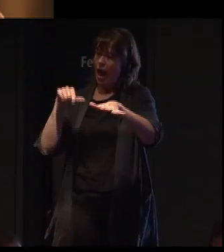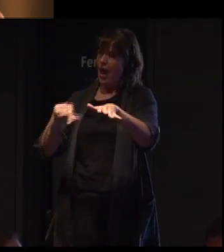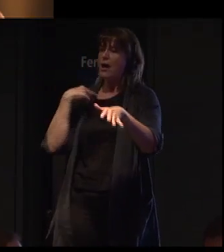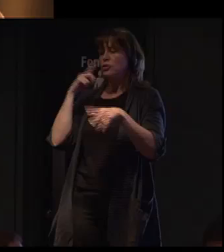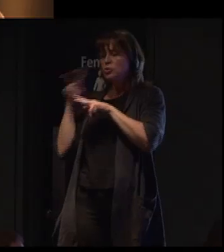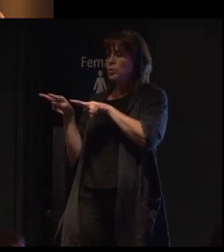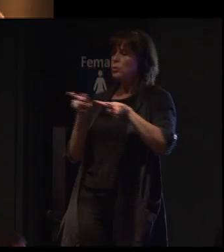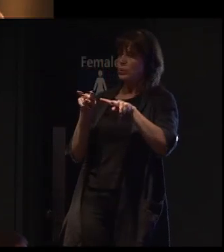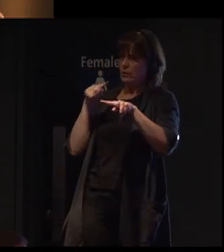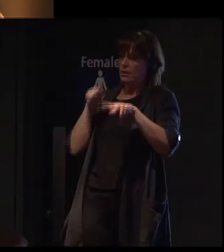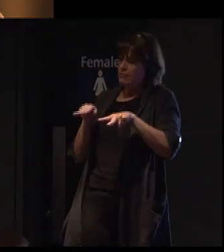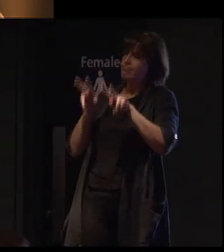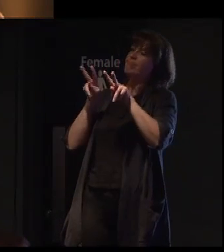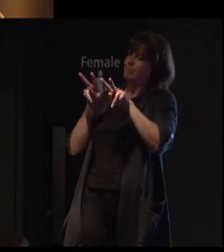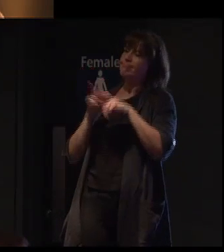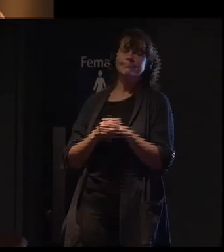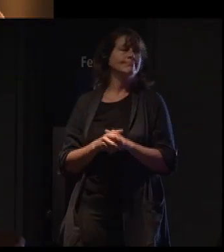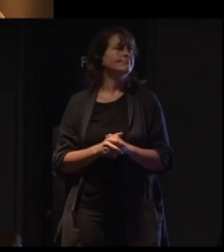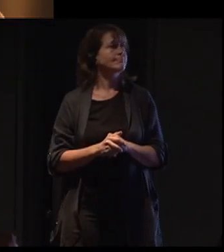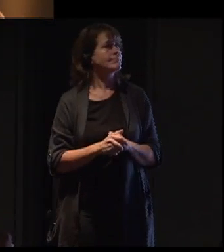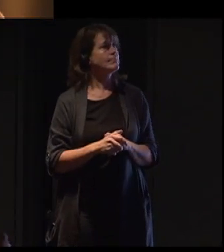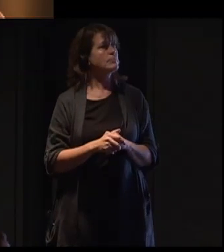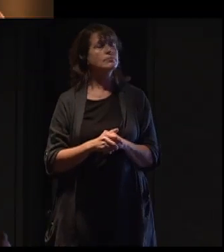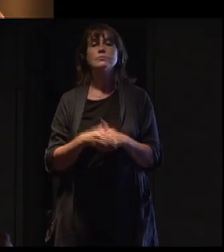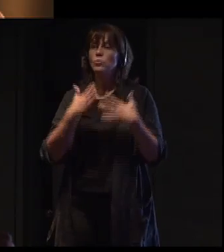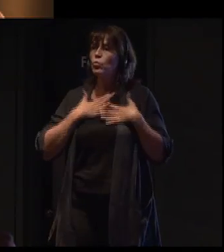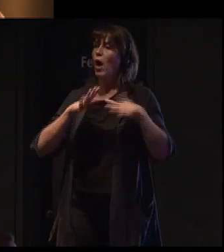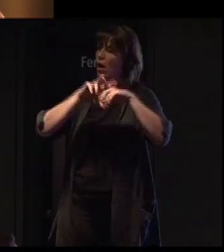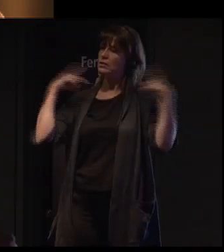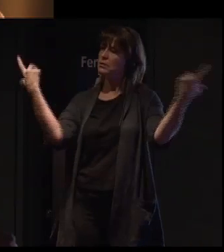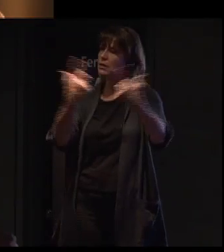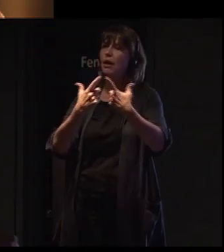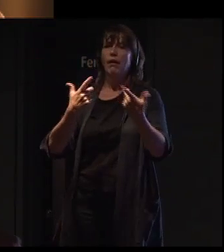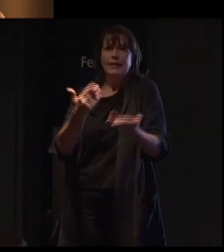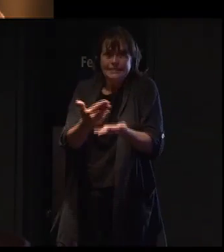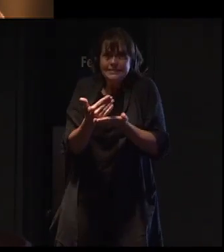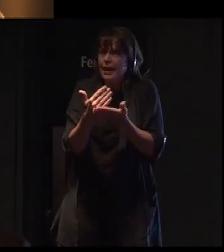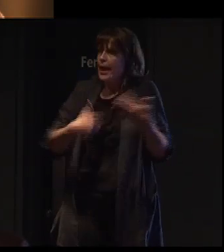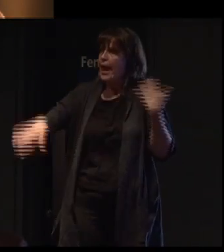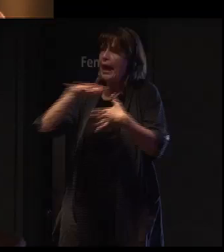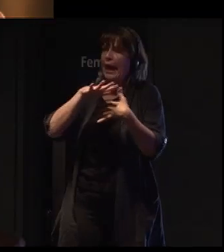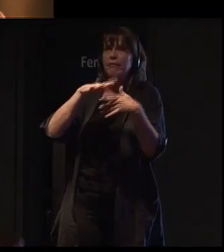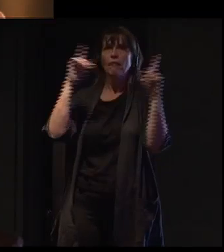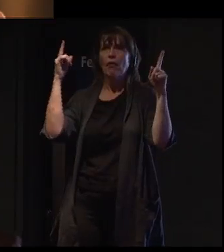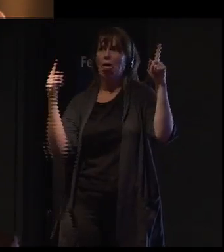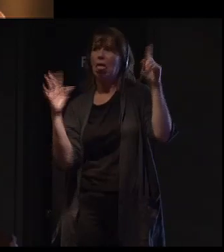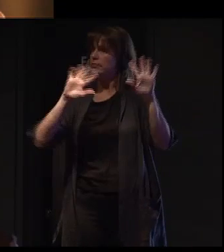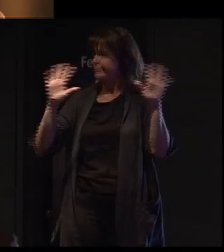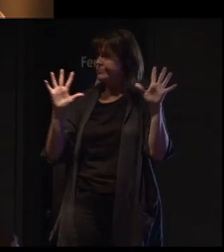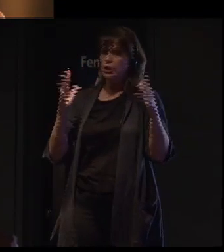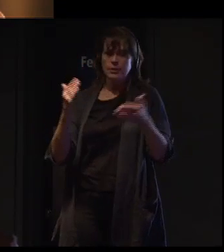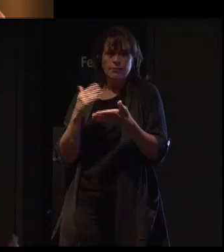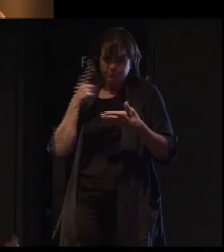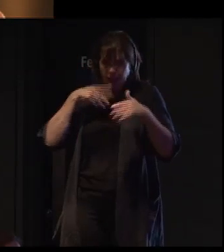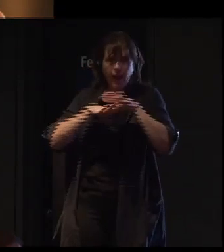Putting the fans first means that UEFA wishes to ensure a safe, secure and welcoming environment for the fans, and that means